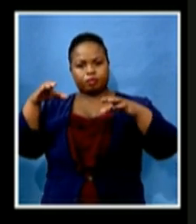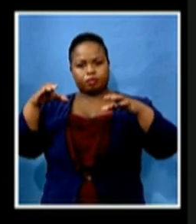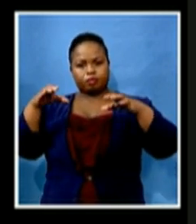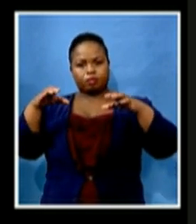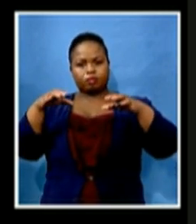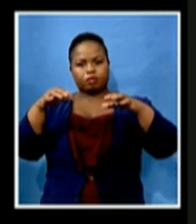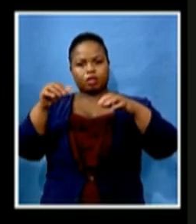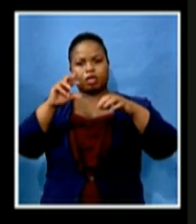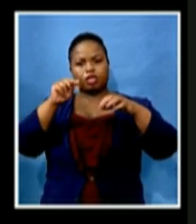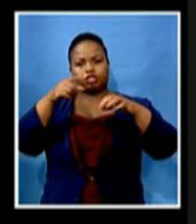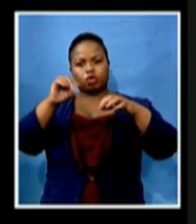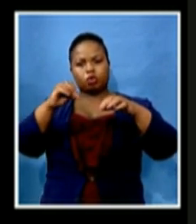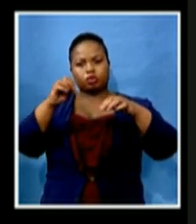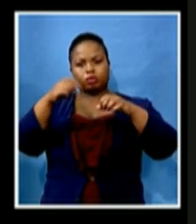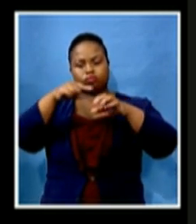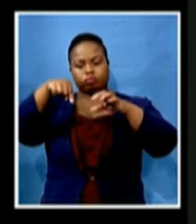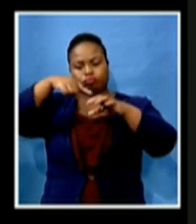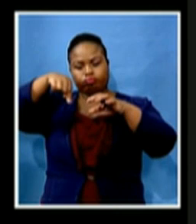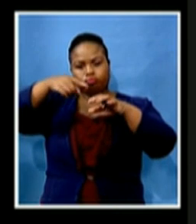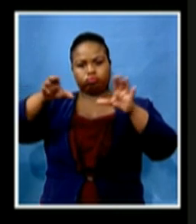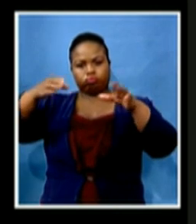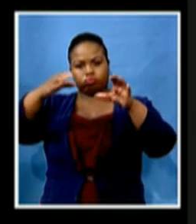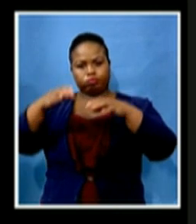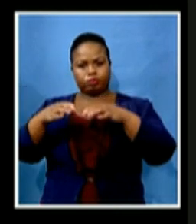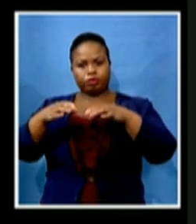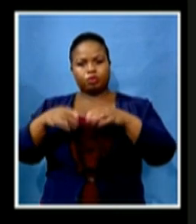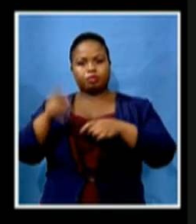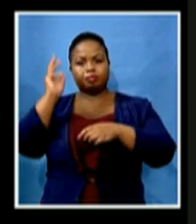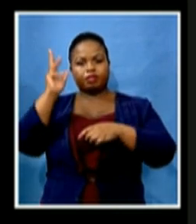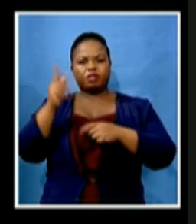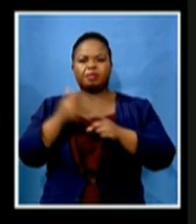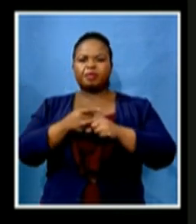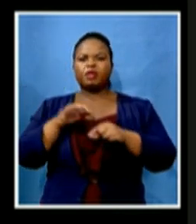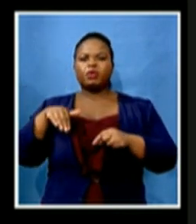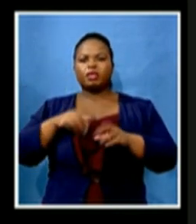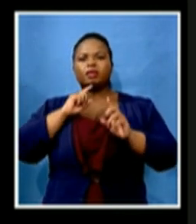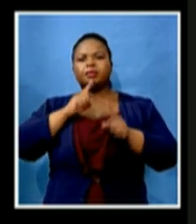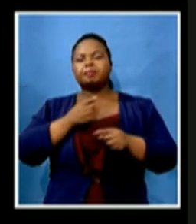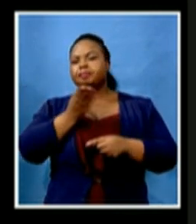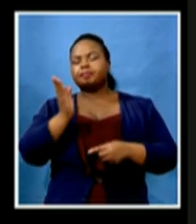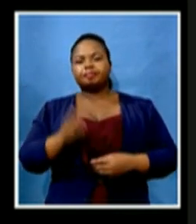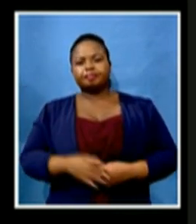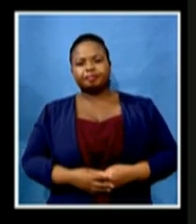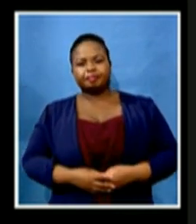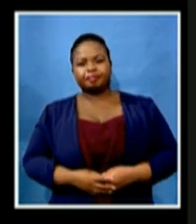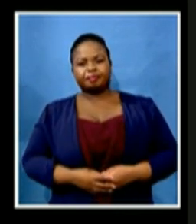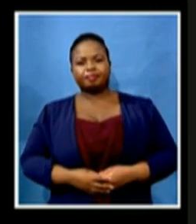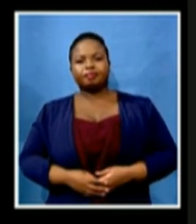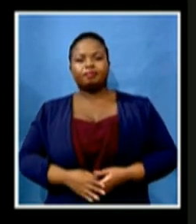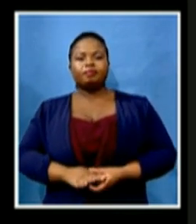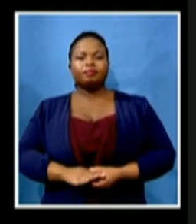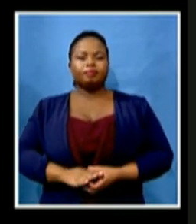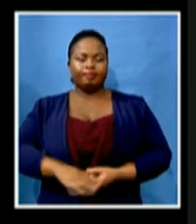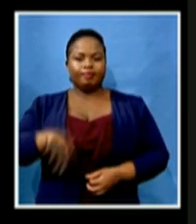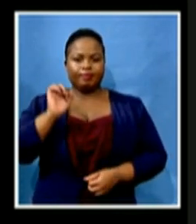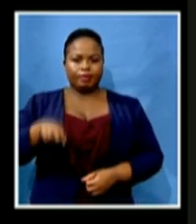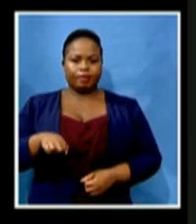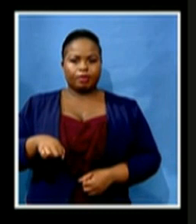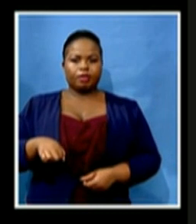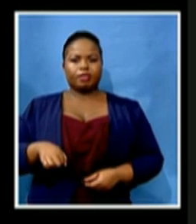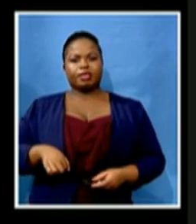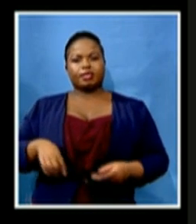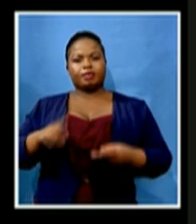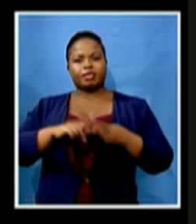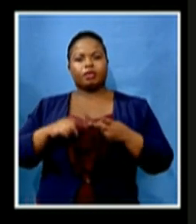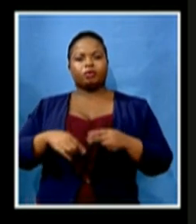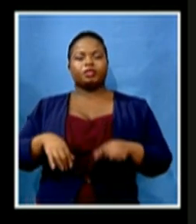been answered, if possible. Yes, thank you. So I'll first address Kyle Cohen's question.